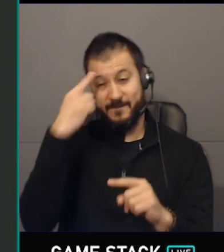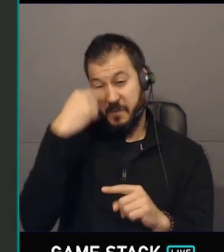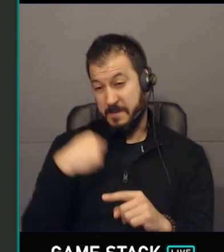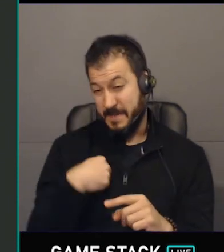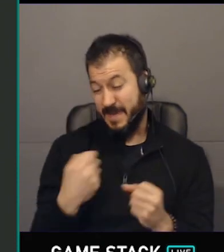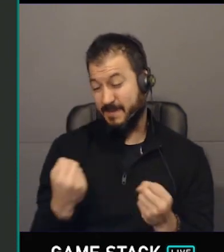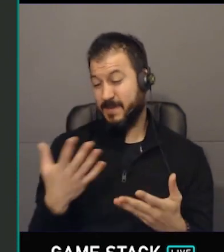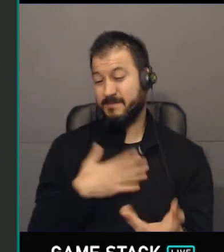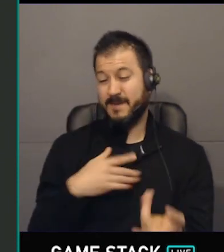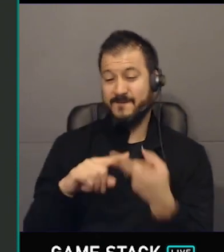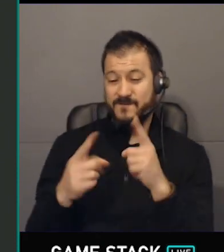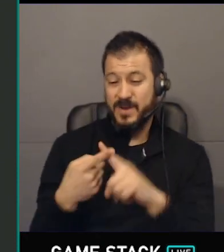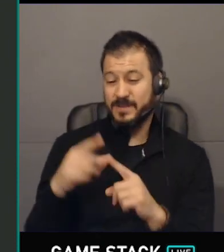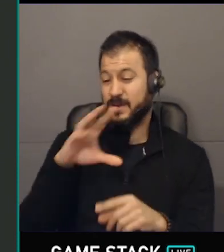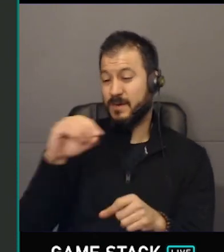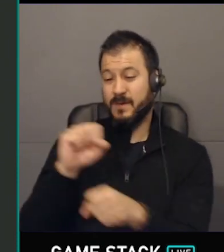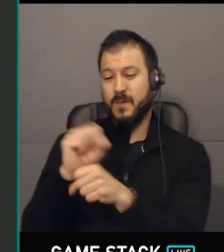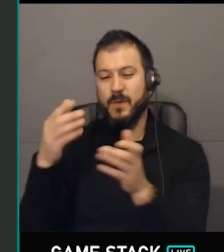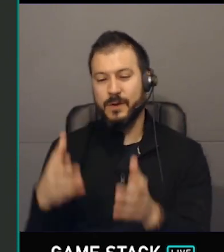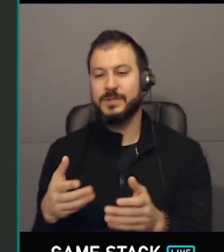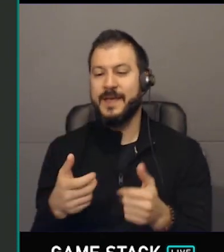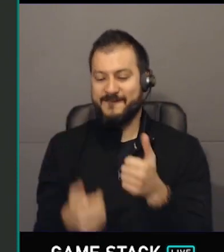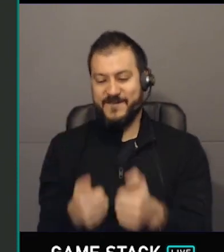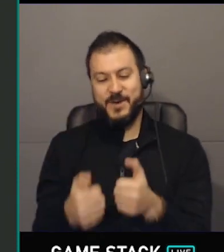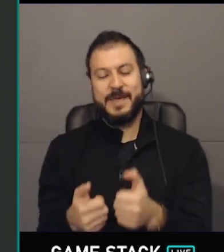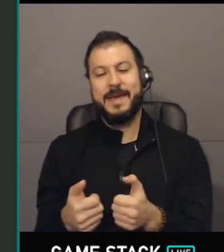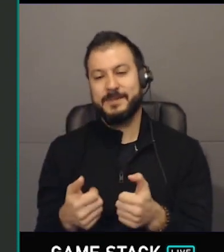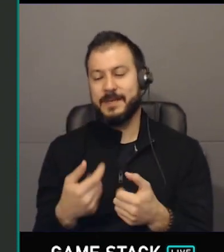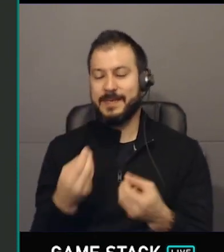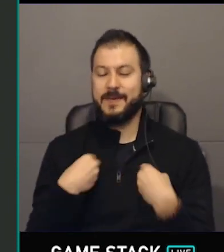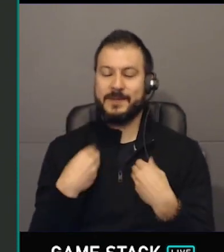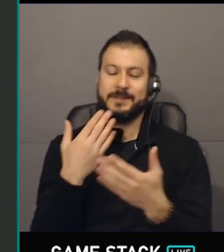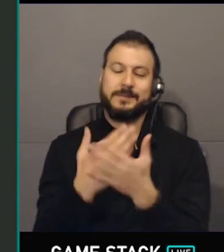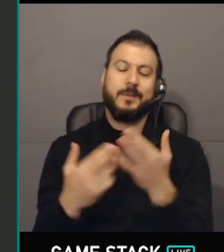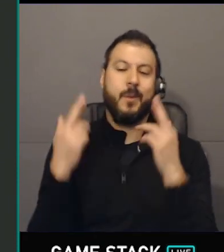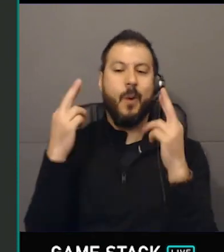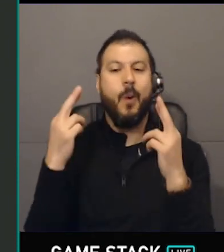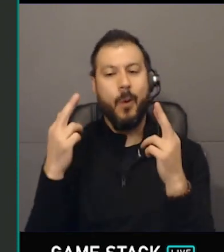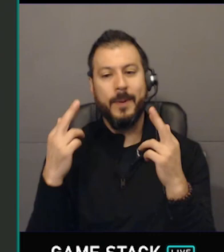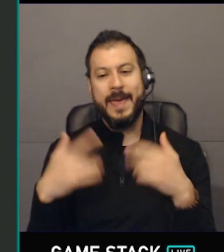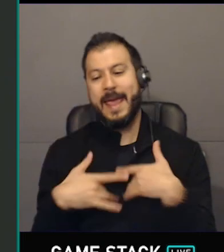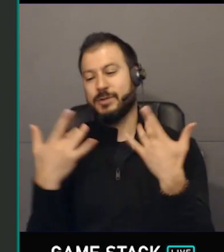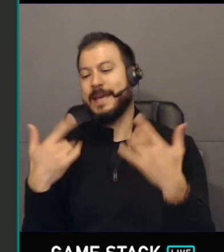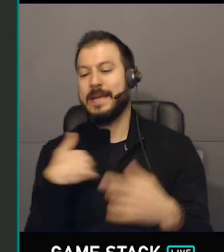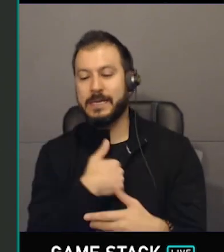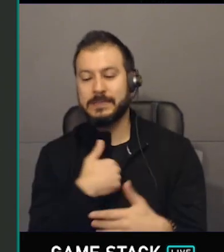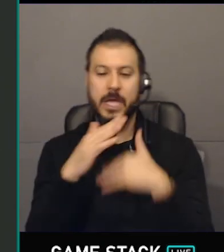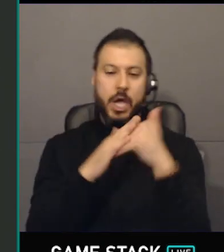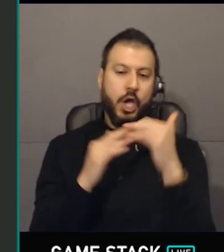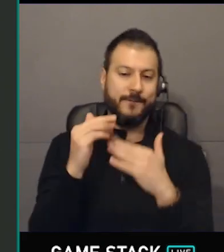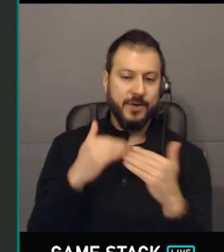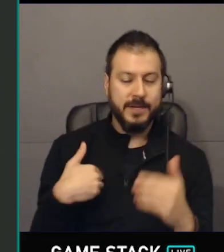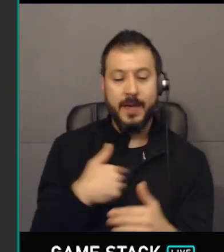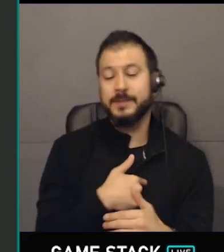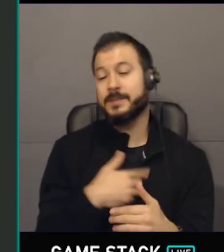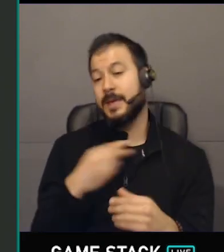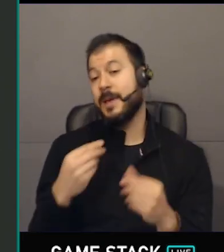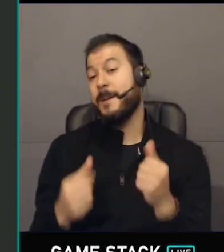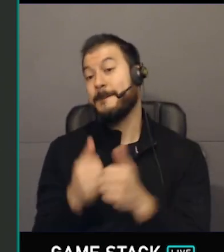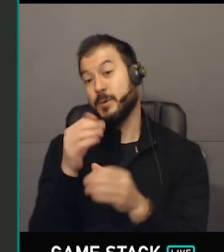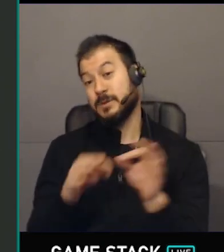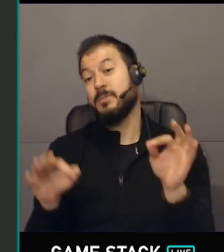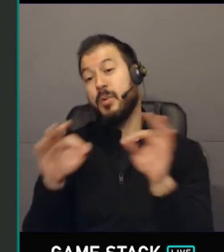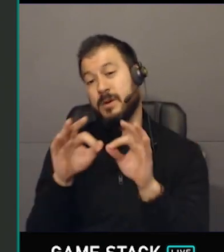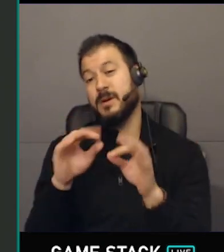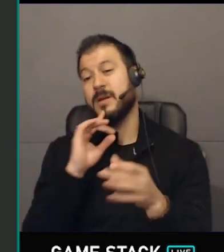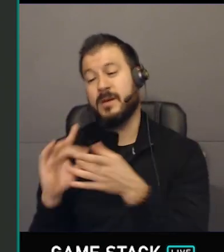and colleagues, video games have been a rare beacon of hope. They've entertained us, they've comforted us, and most importantly, they've connected us with